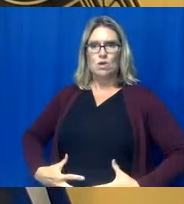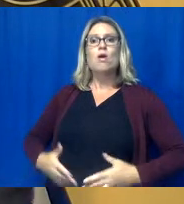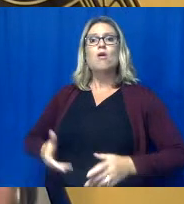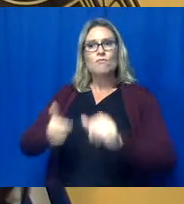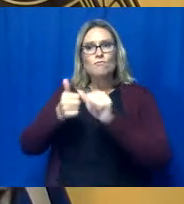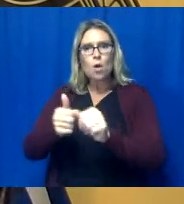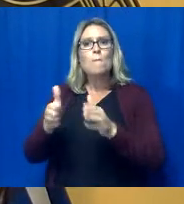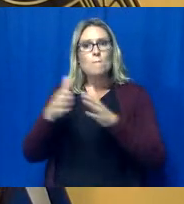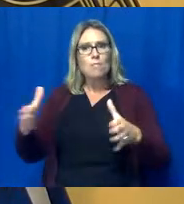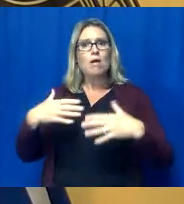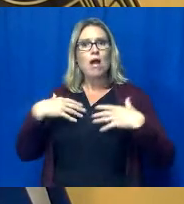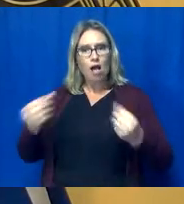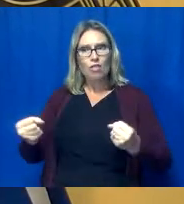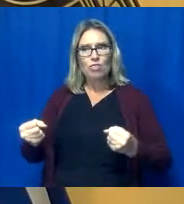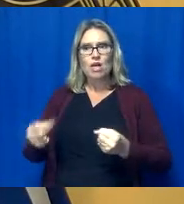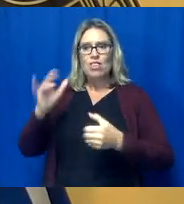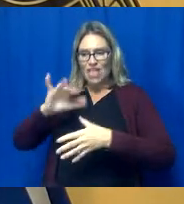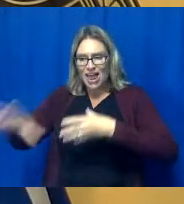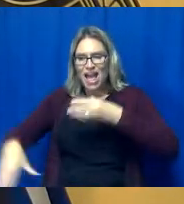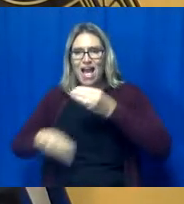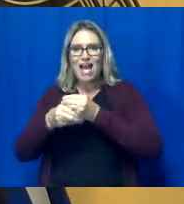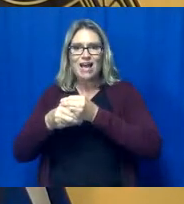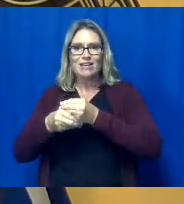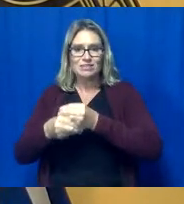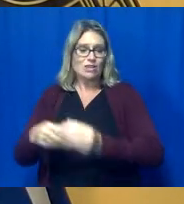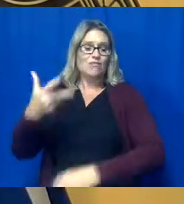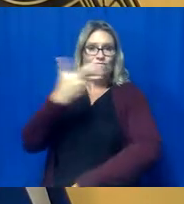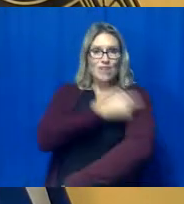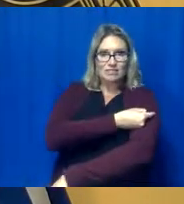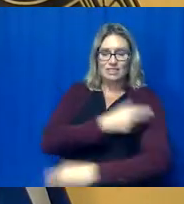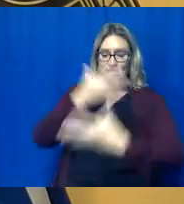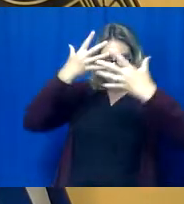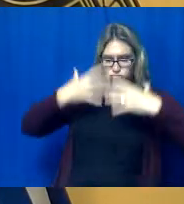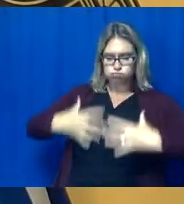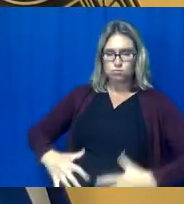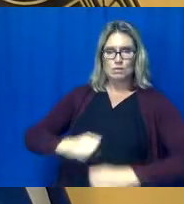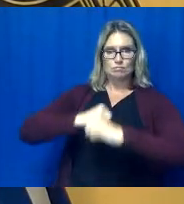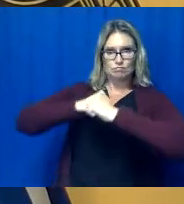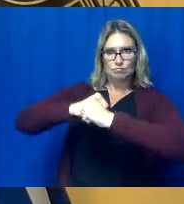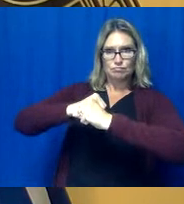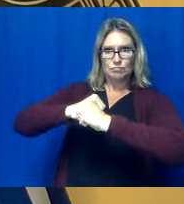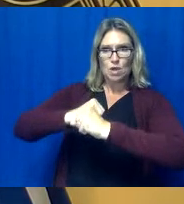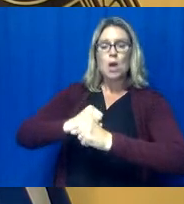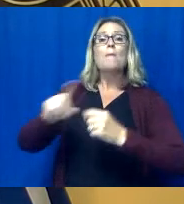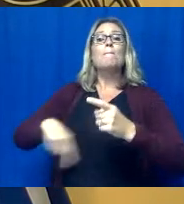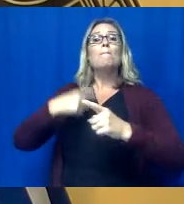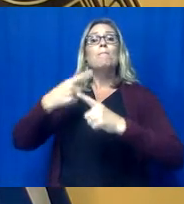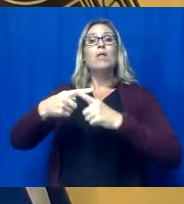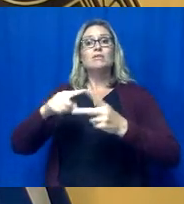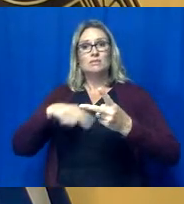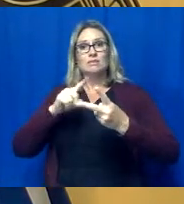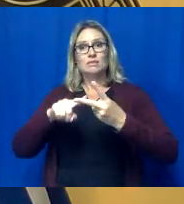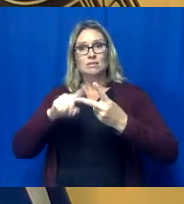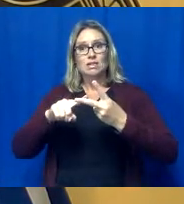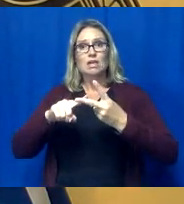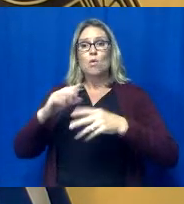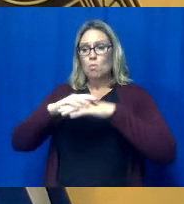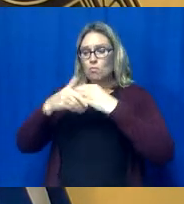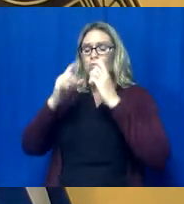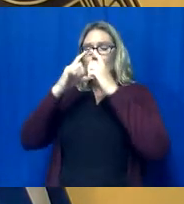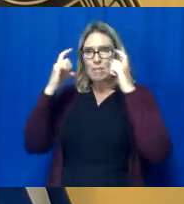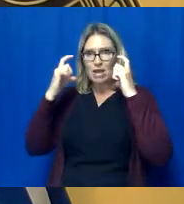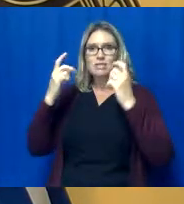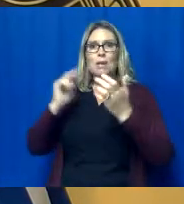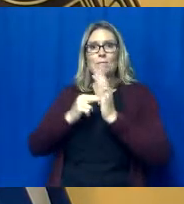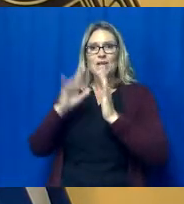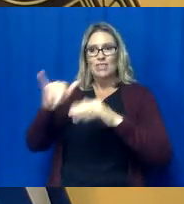You need vaccination and you need a shield. And with that combination of two defenses, you will be protected, and we will protect the